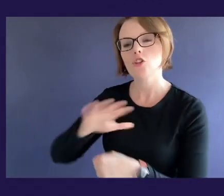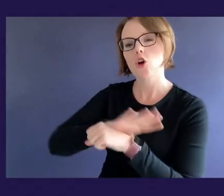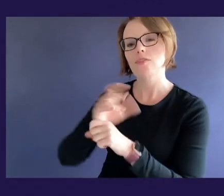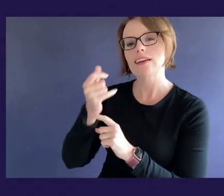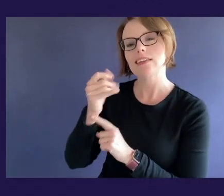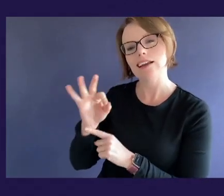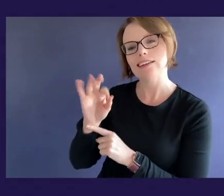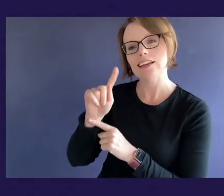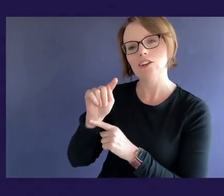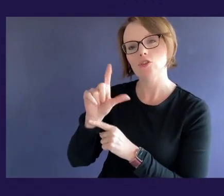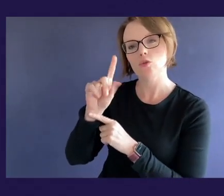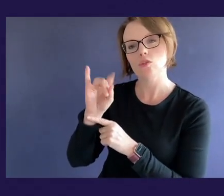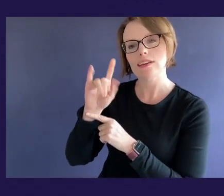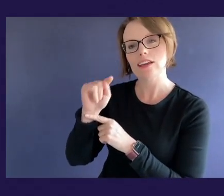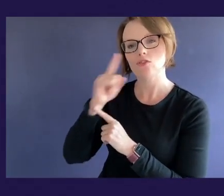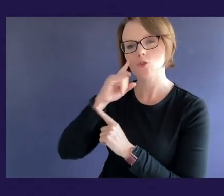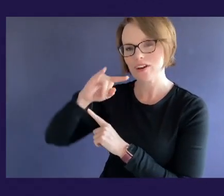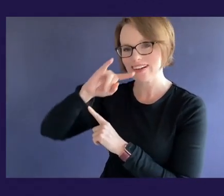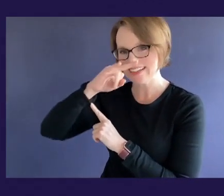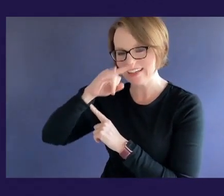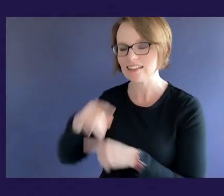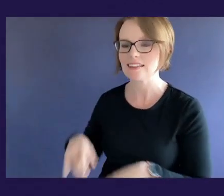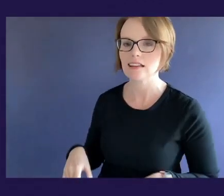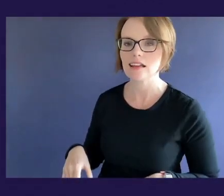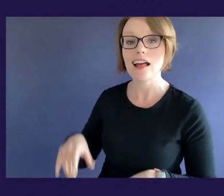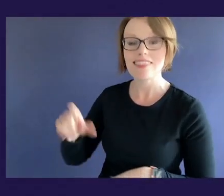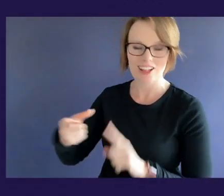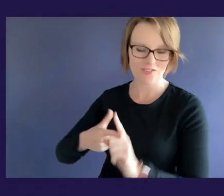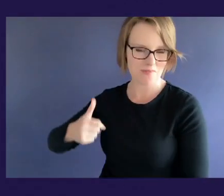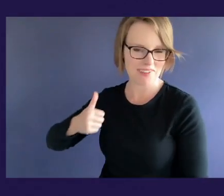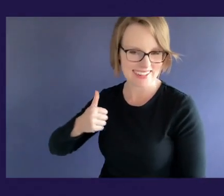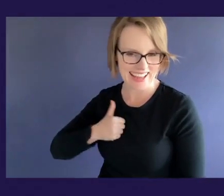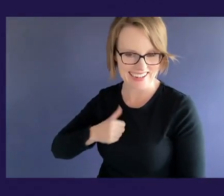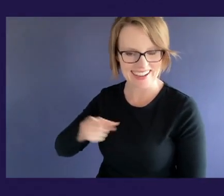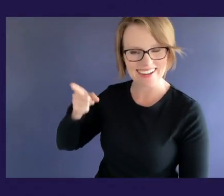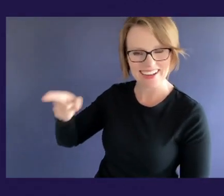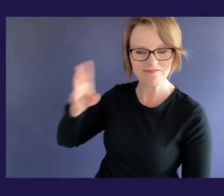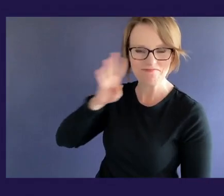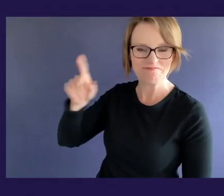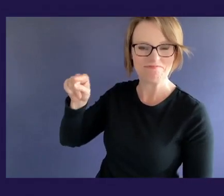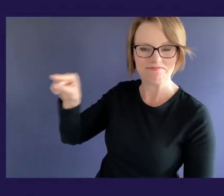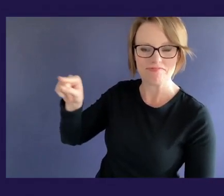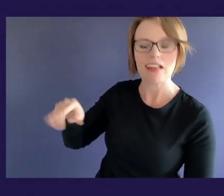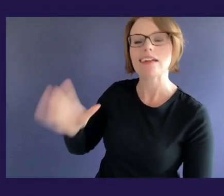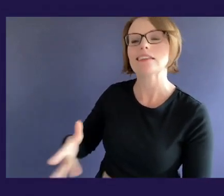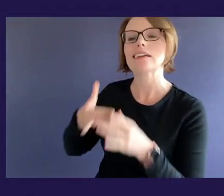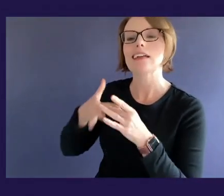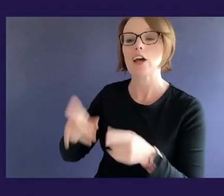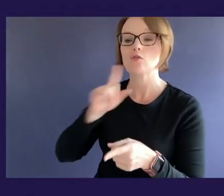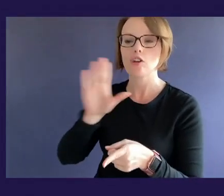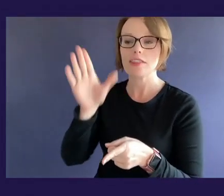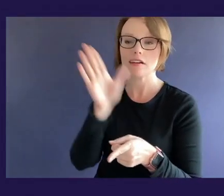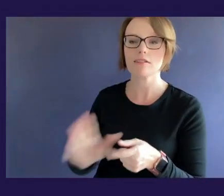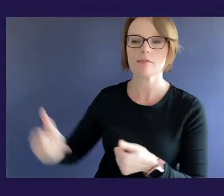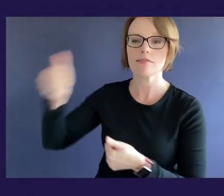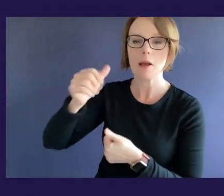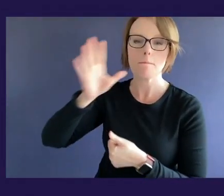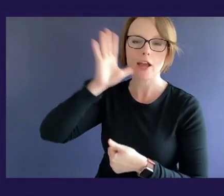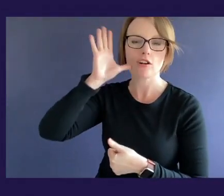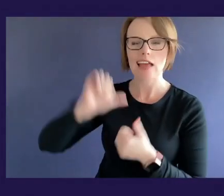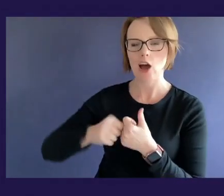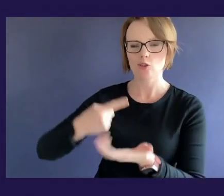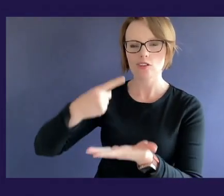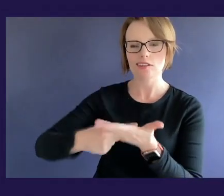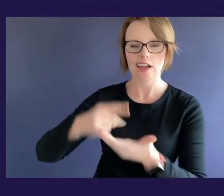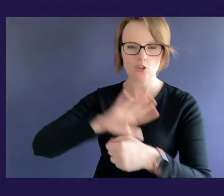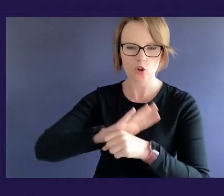It's actually a Canadian toolkit that is a guide for parents for how to talk about COVID-19, as